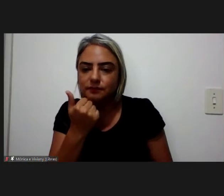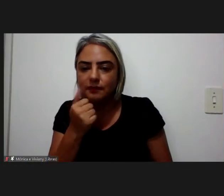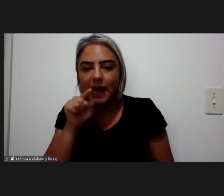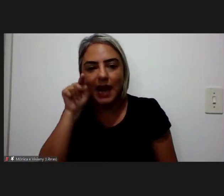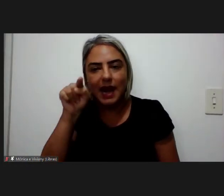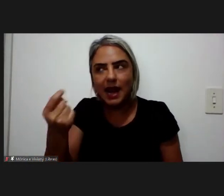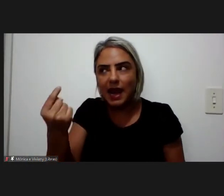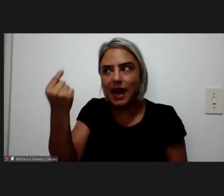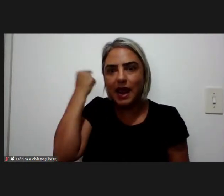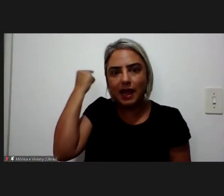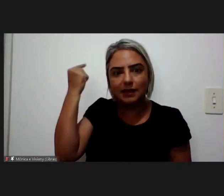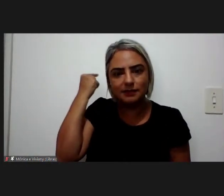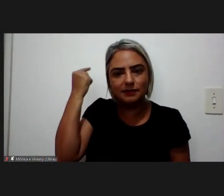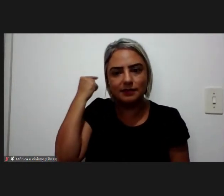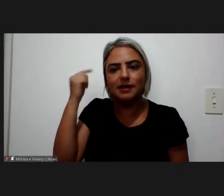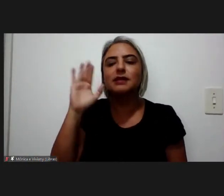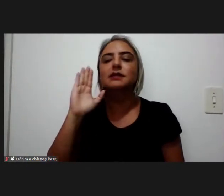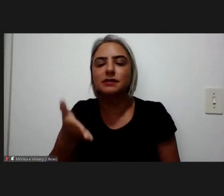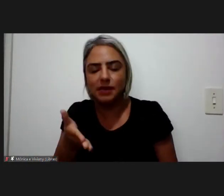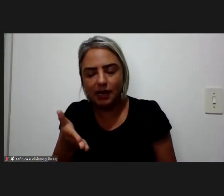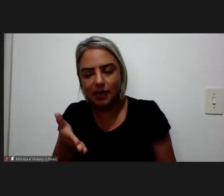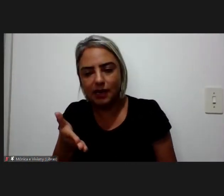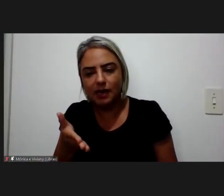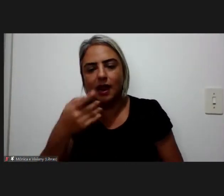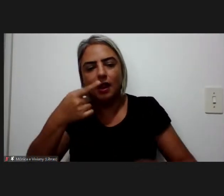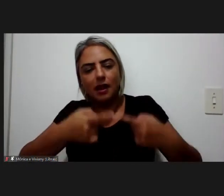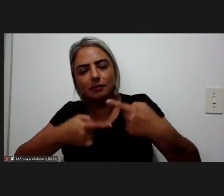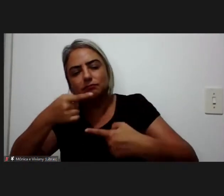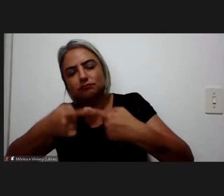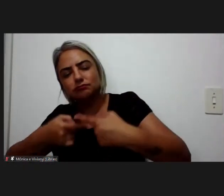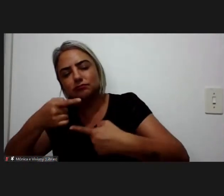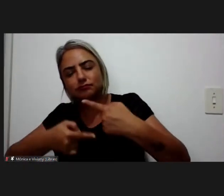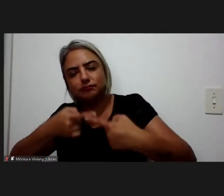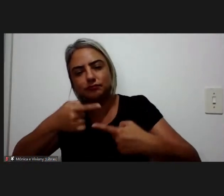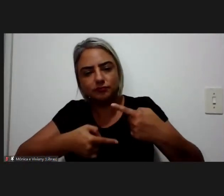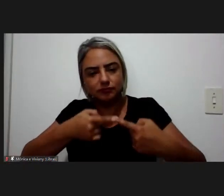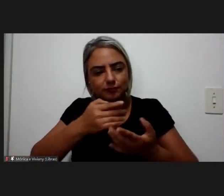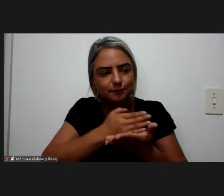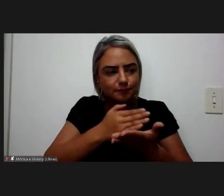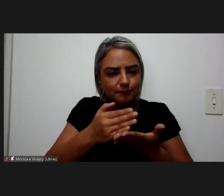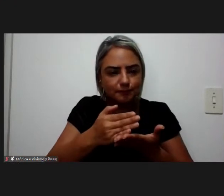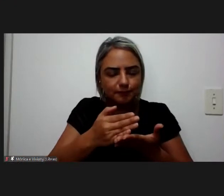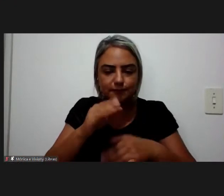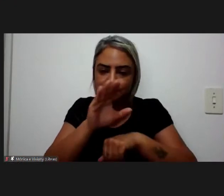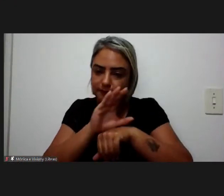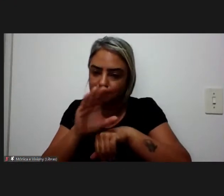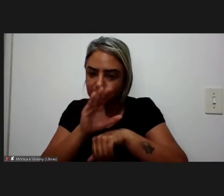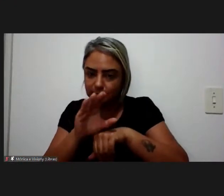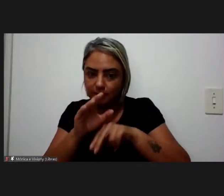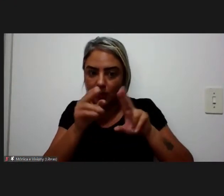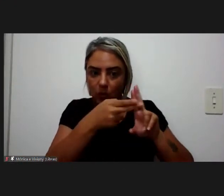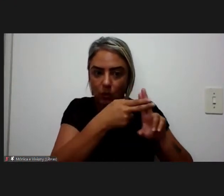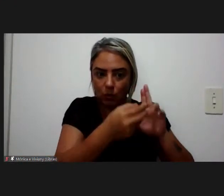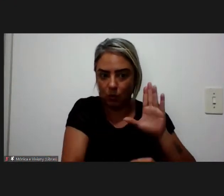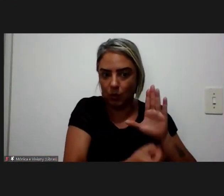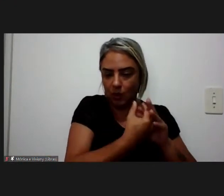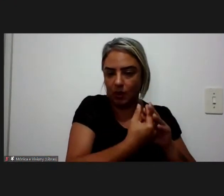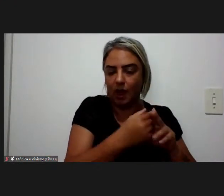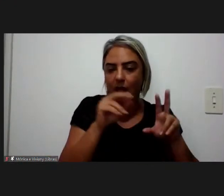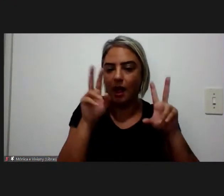food vigilance and orientation. Long ago, in the discussions, preliminary discussions to